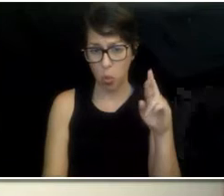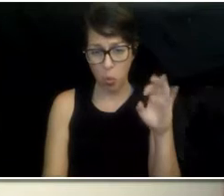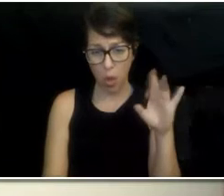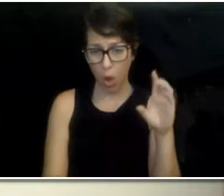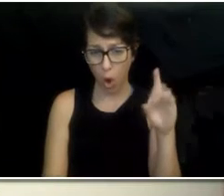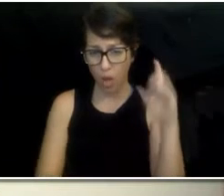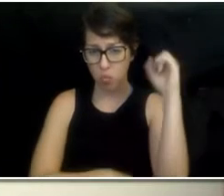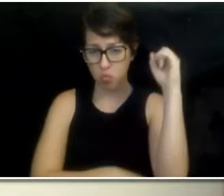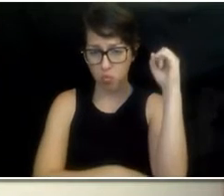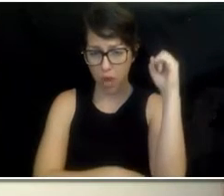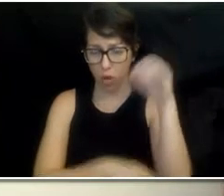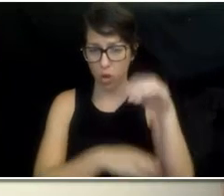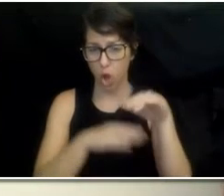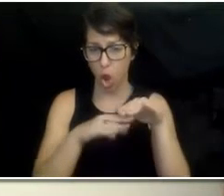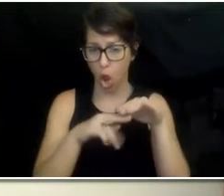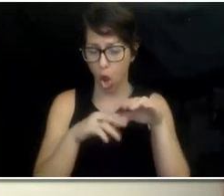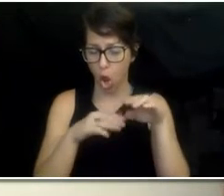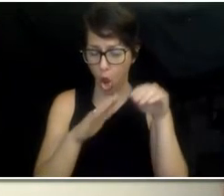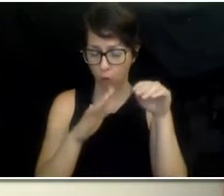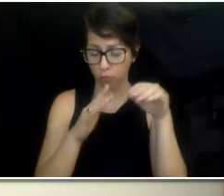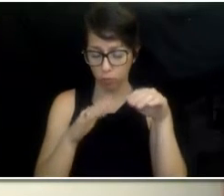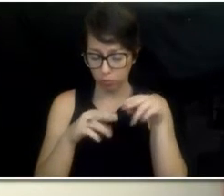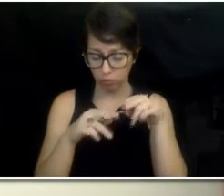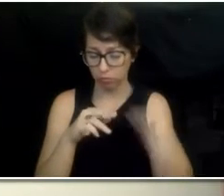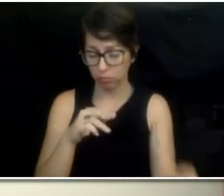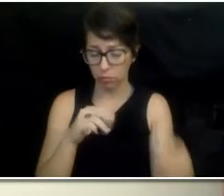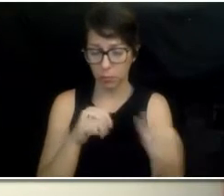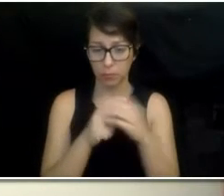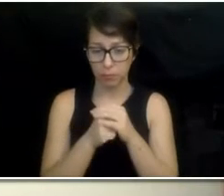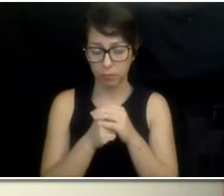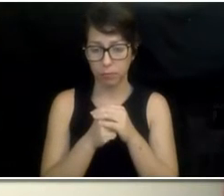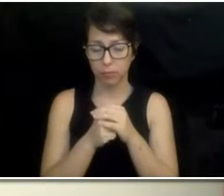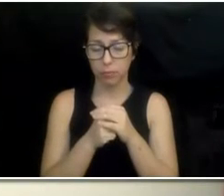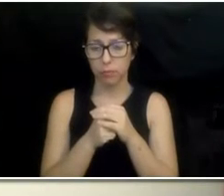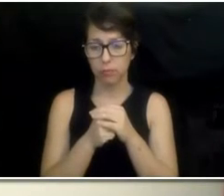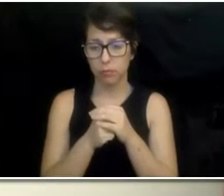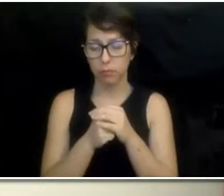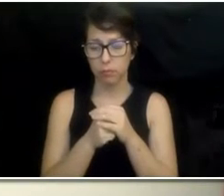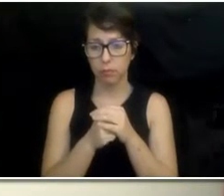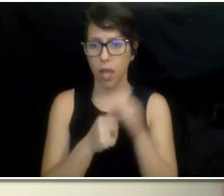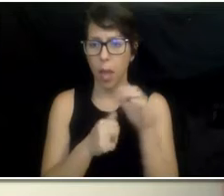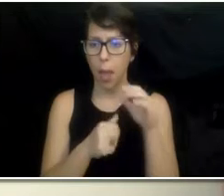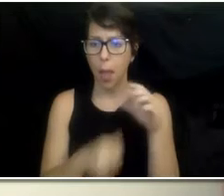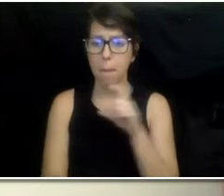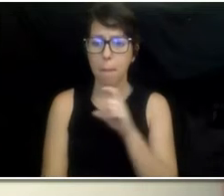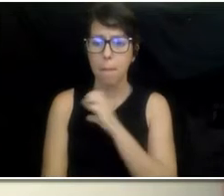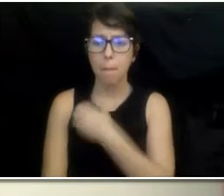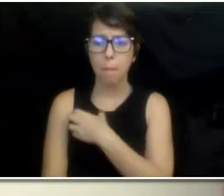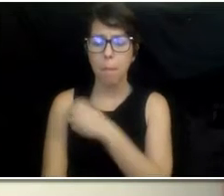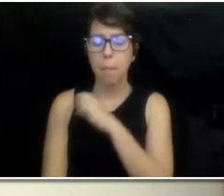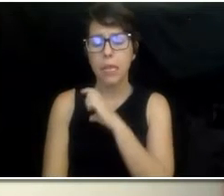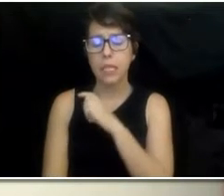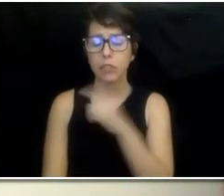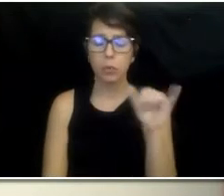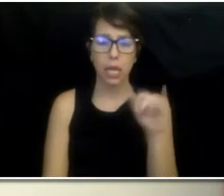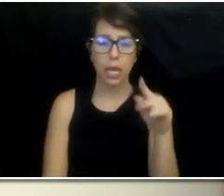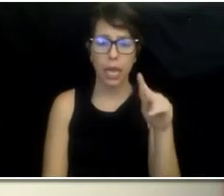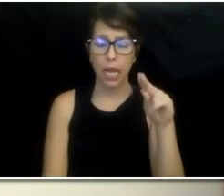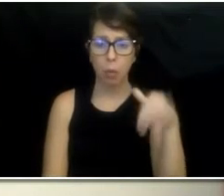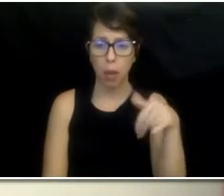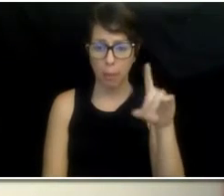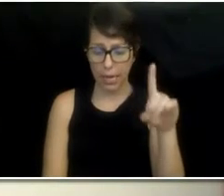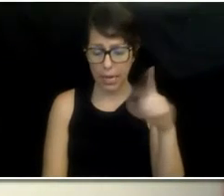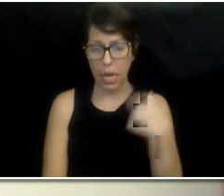the vein that you were talking about and more recently um the current Police Commissioner stood up our youth initiative